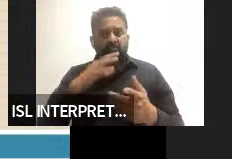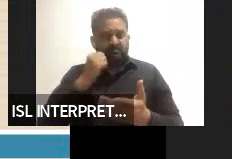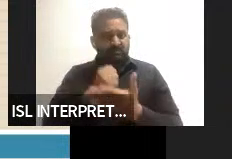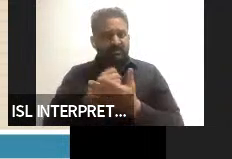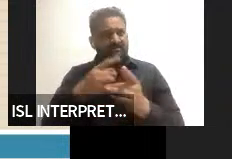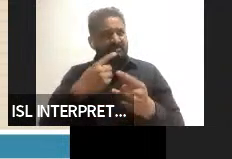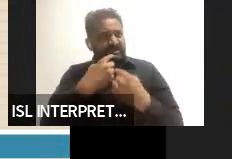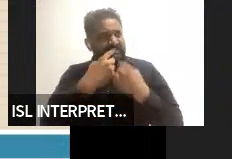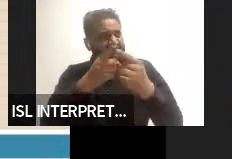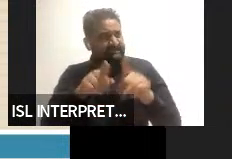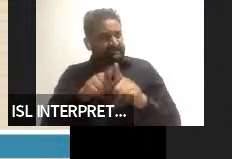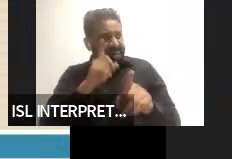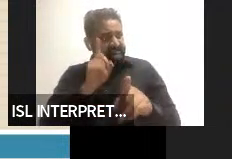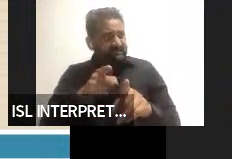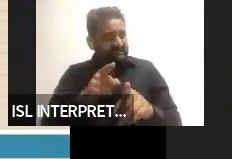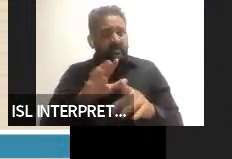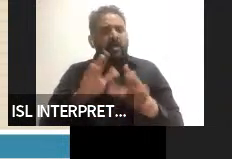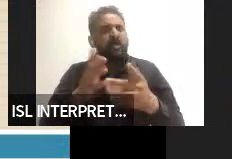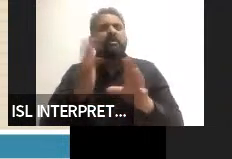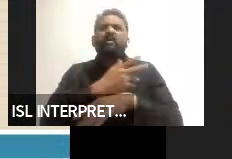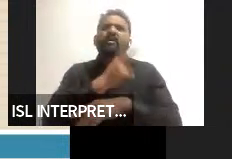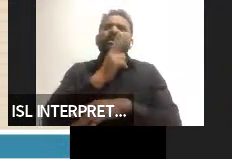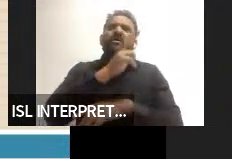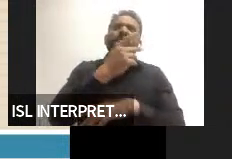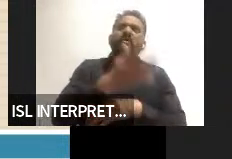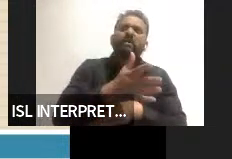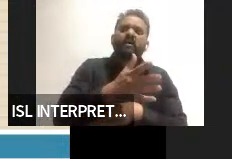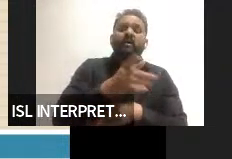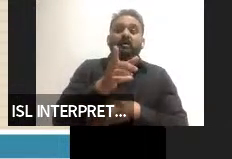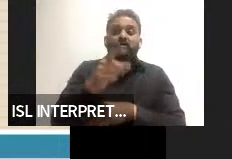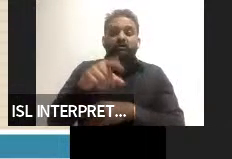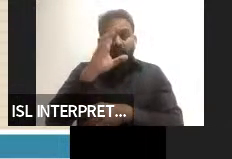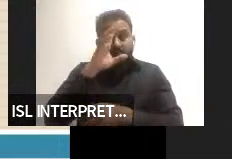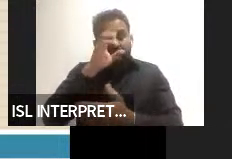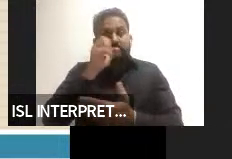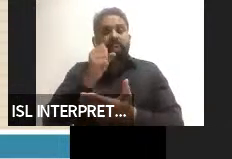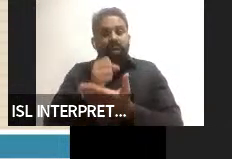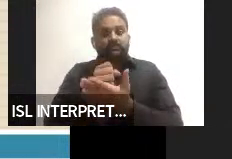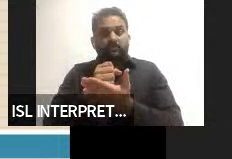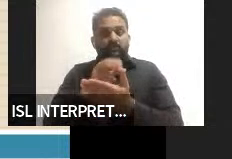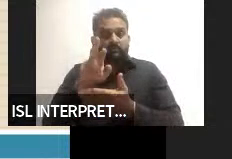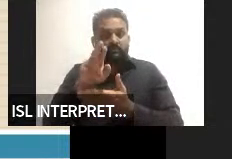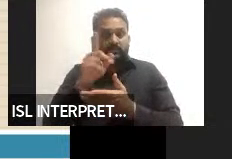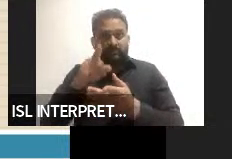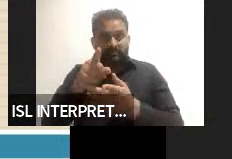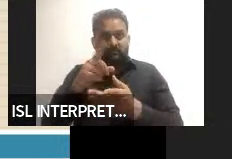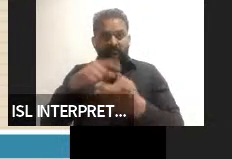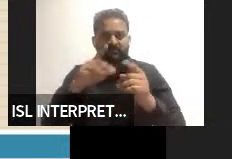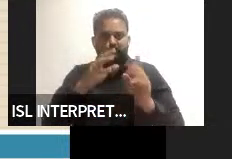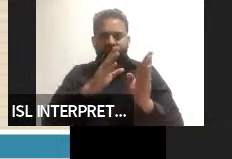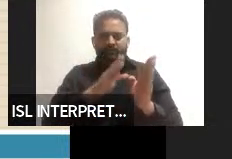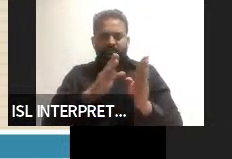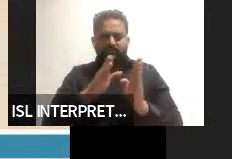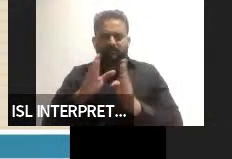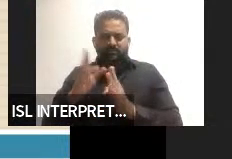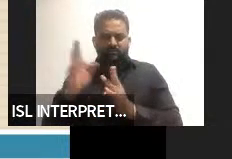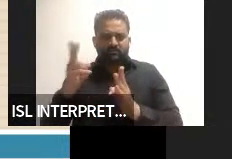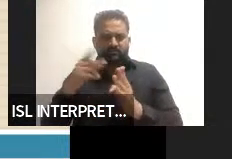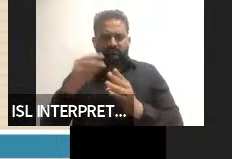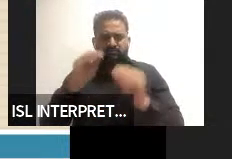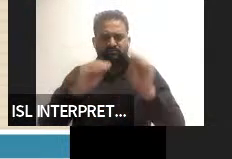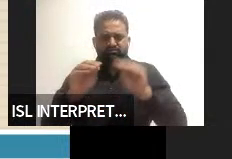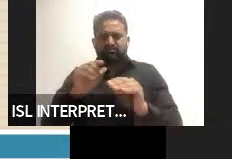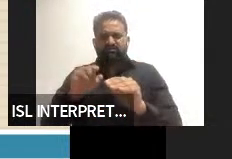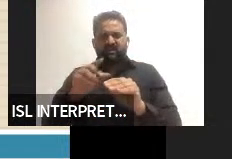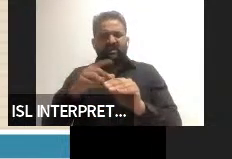that, or it is already said? So you need to decide that. It means you have said so many extra things which you should not